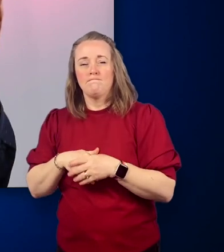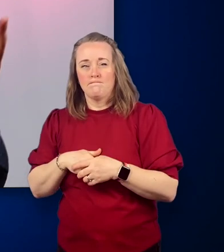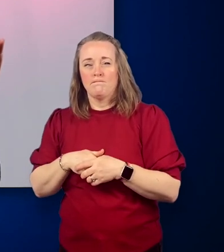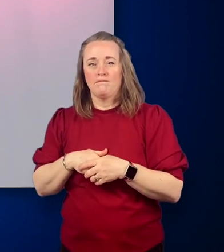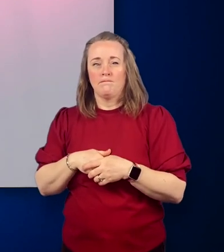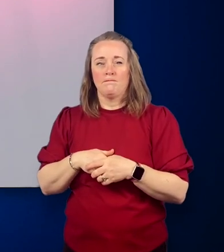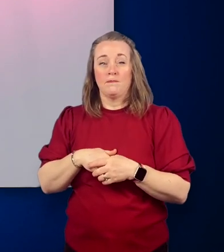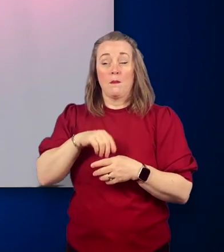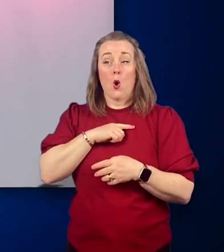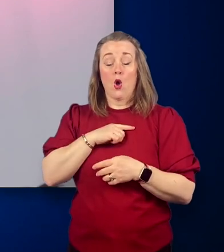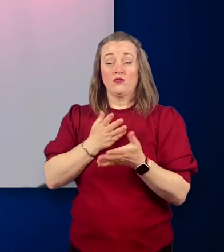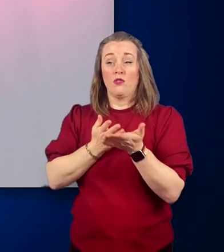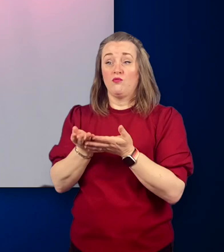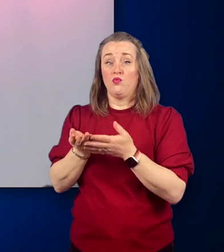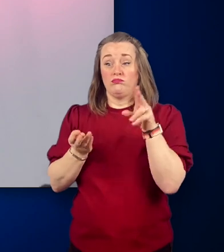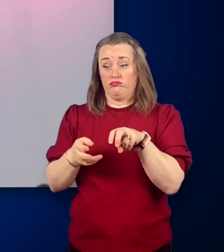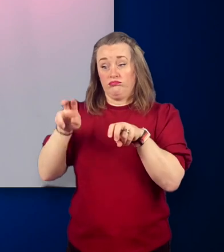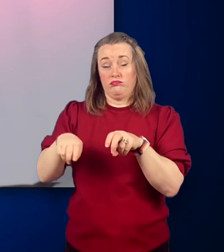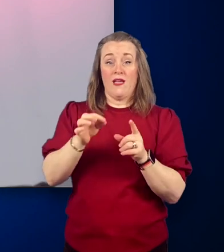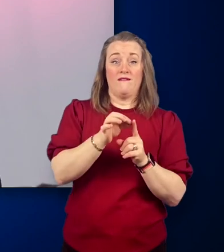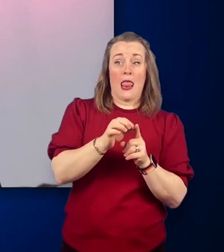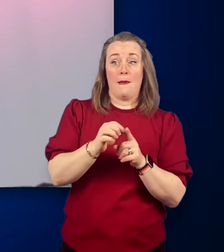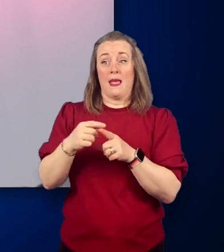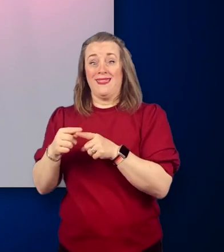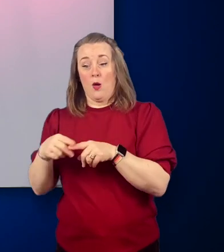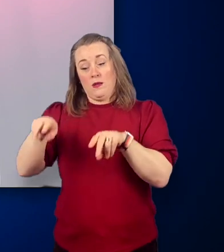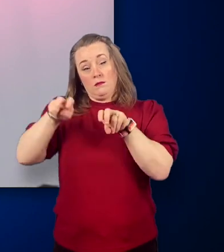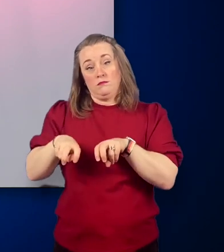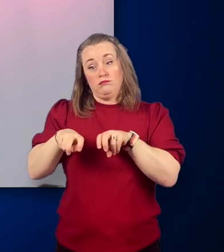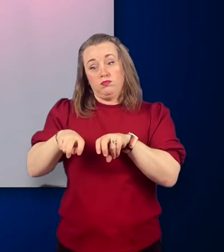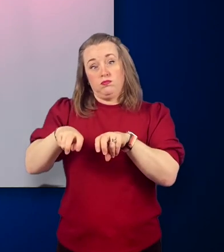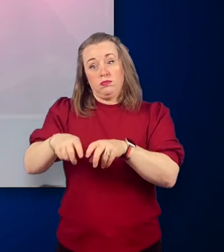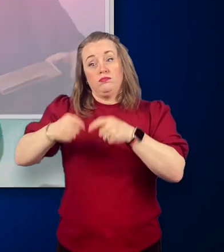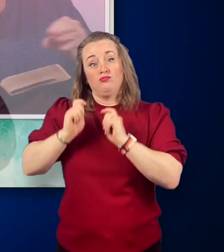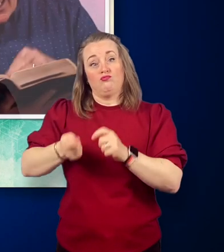Because as they're traveling, it says in the scripture, as they're traveling,